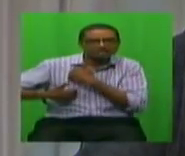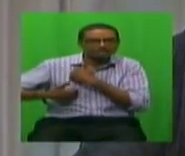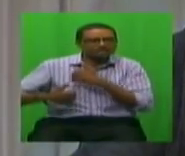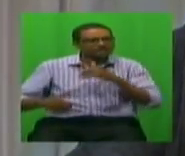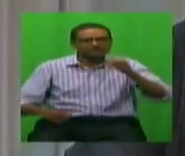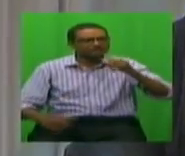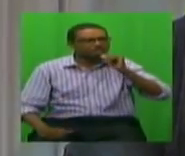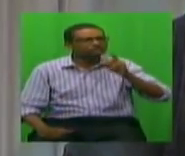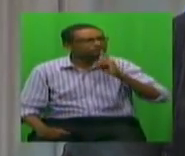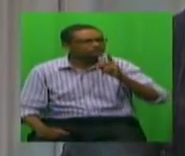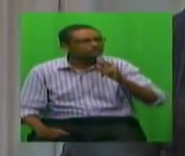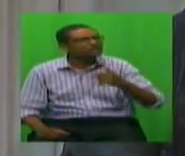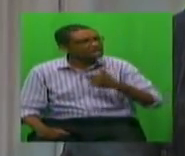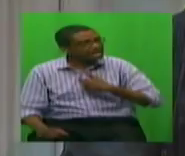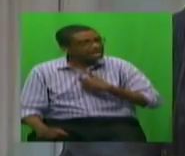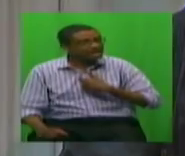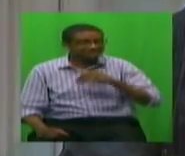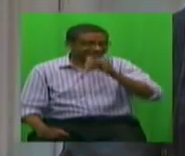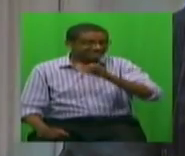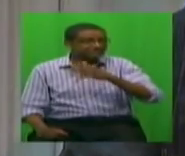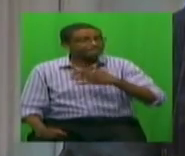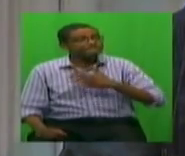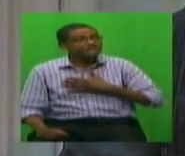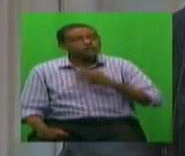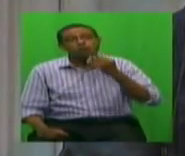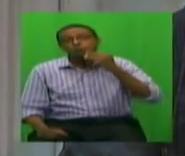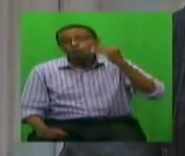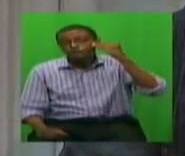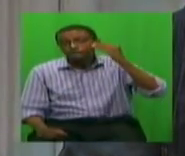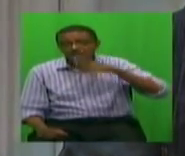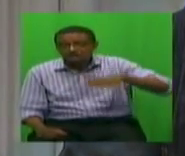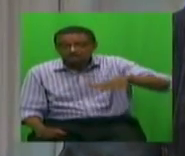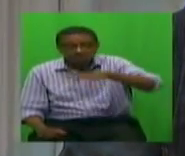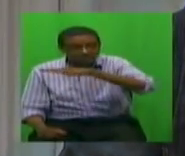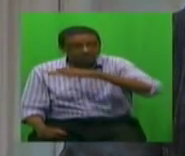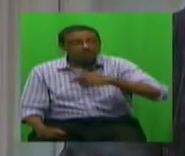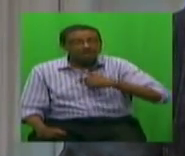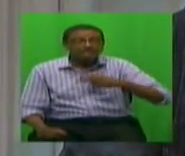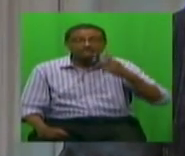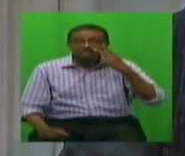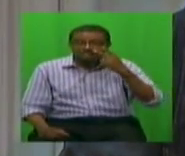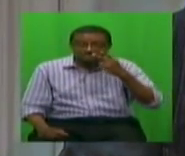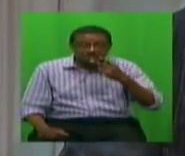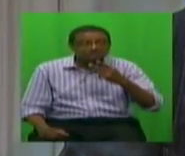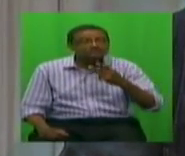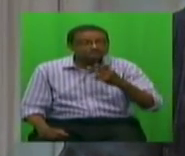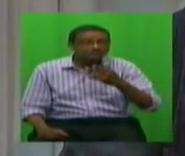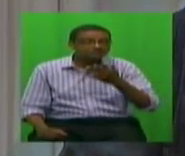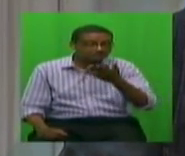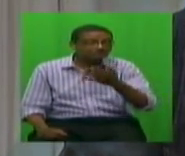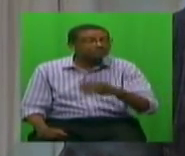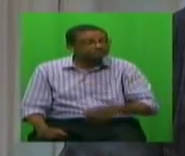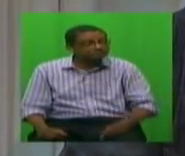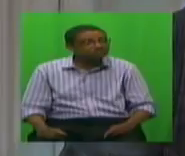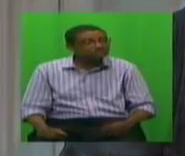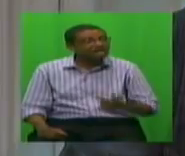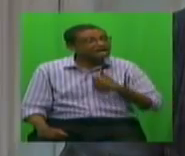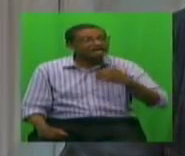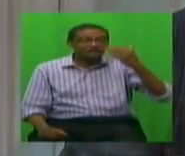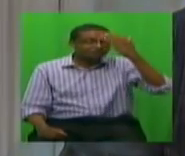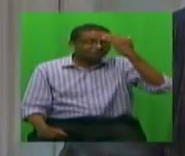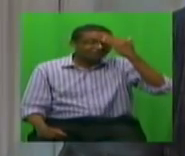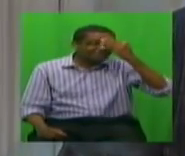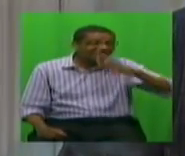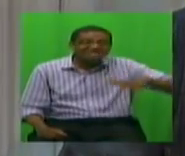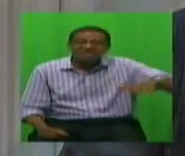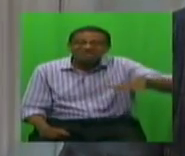home community. All the relief agencies, all the law enforcement will tell you, I know the terrain as good as anybody else